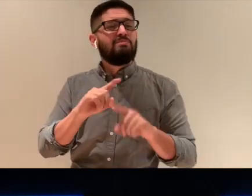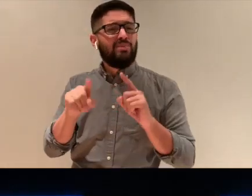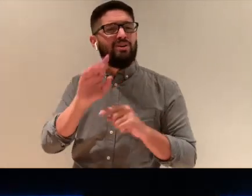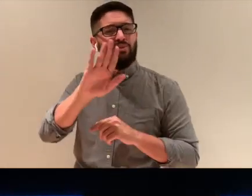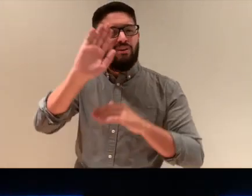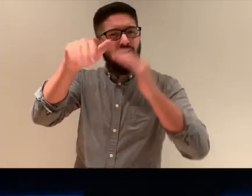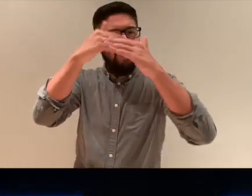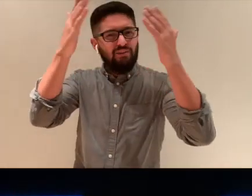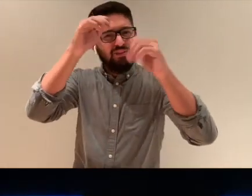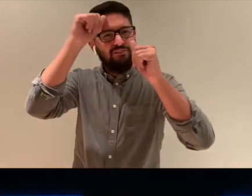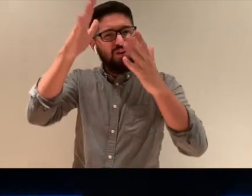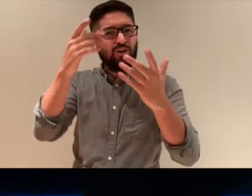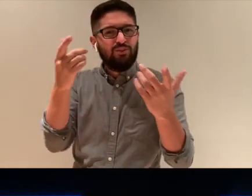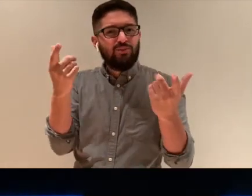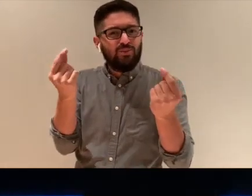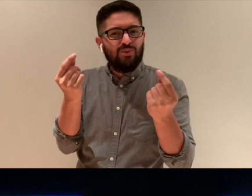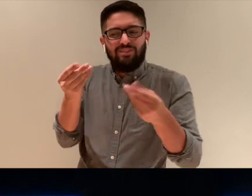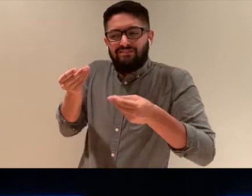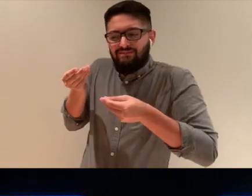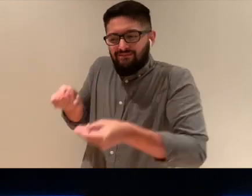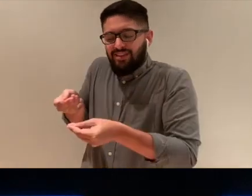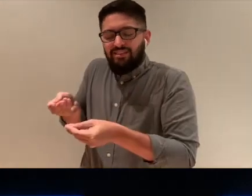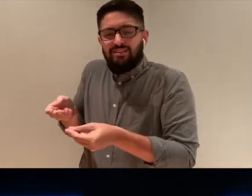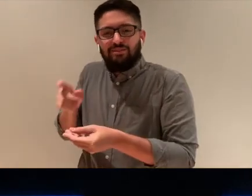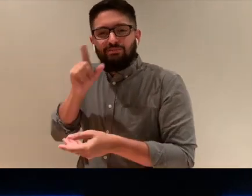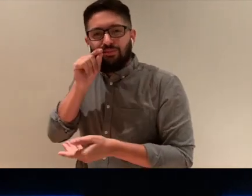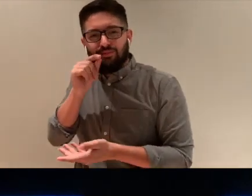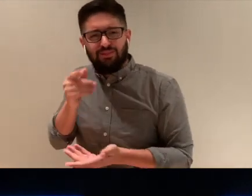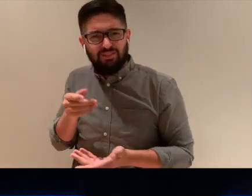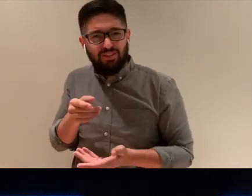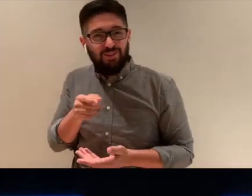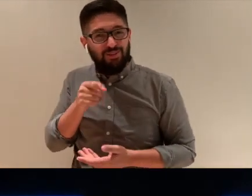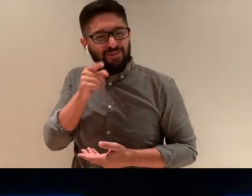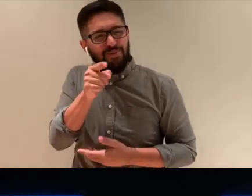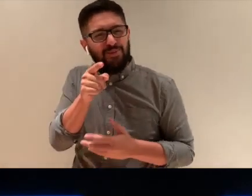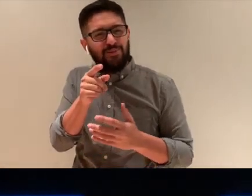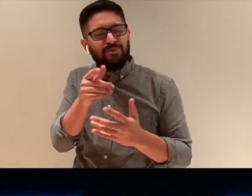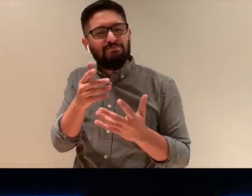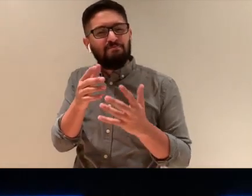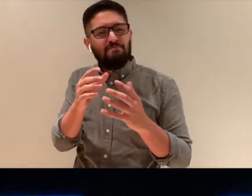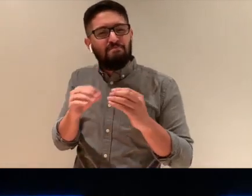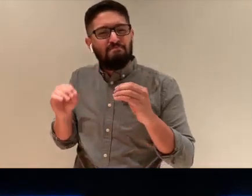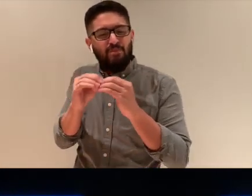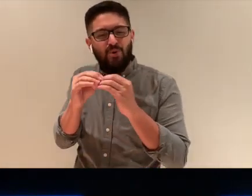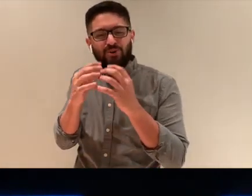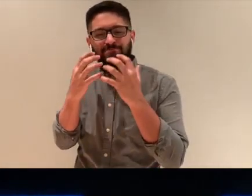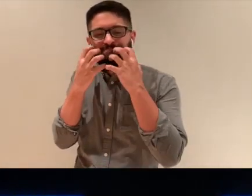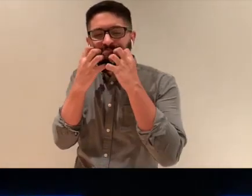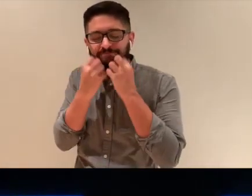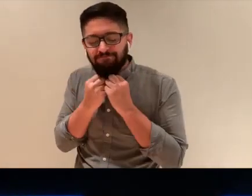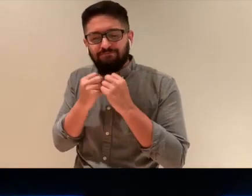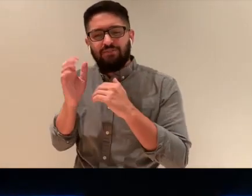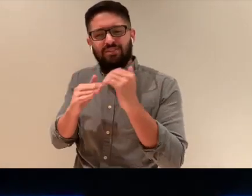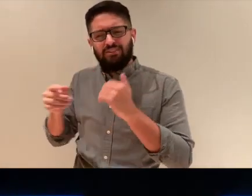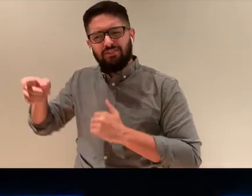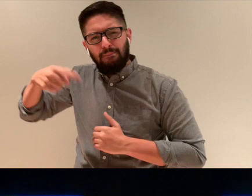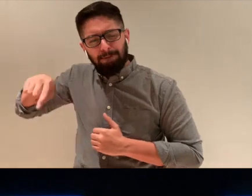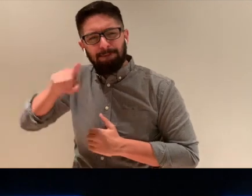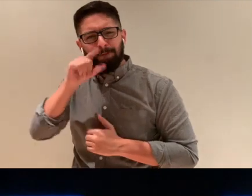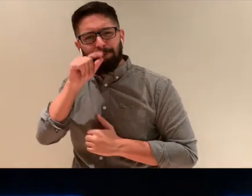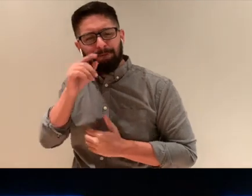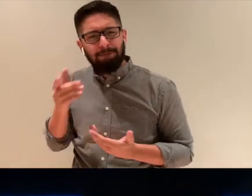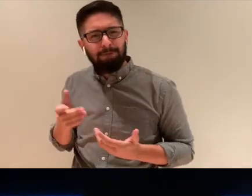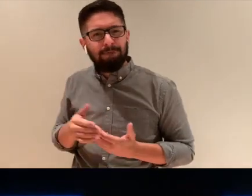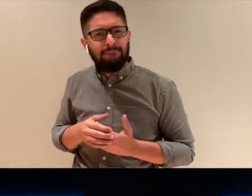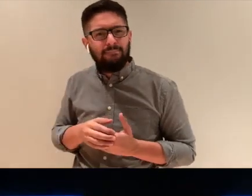your heavenly Father, what? He feeds them. Are you not more of value than